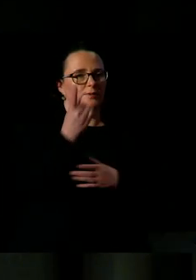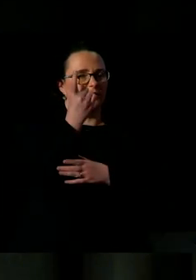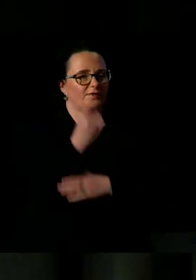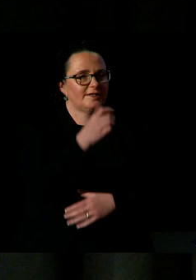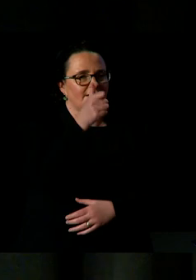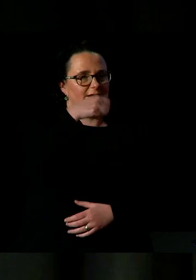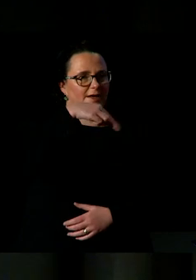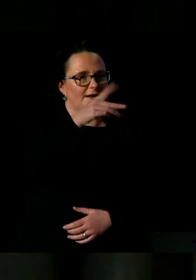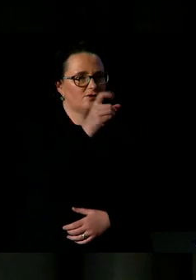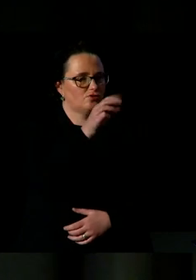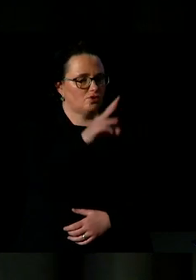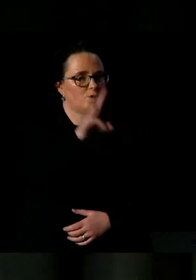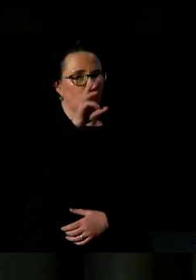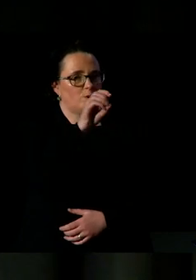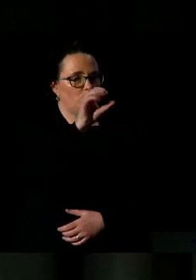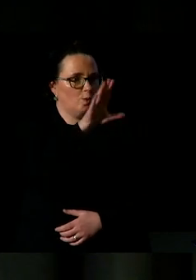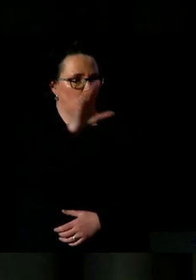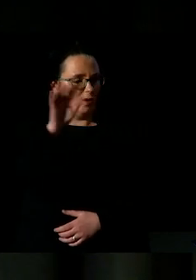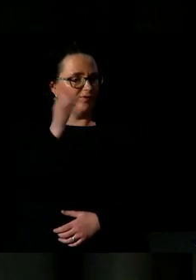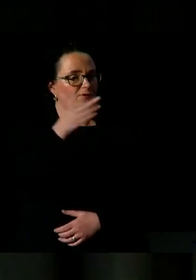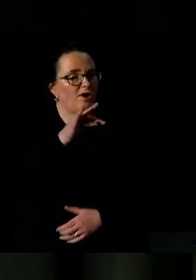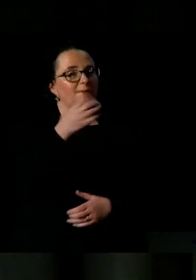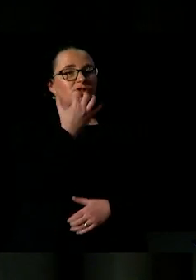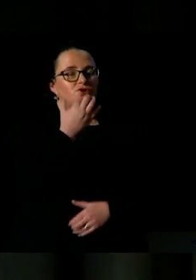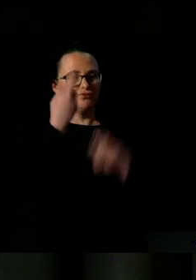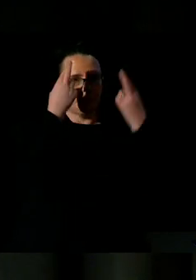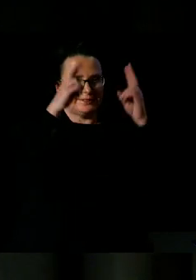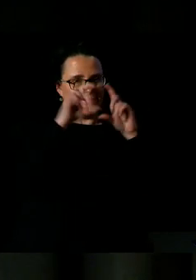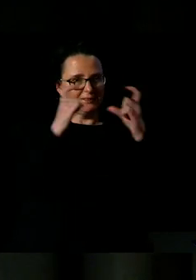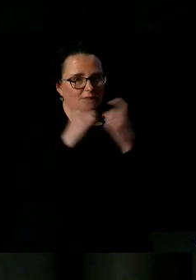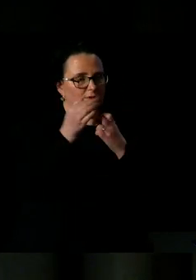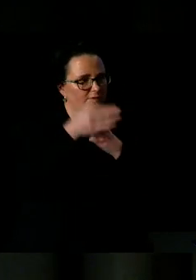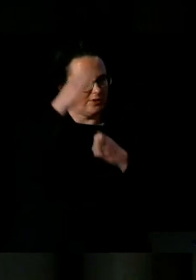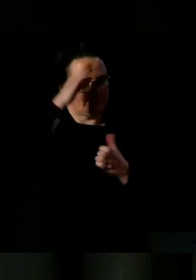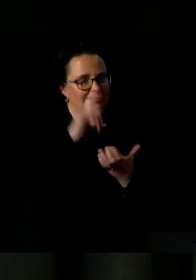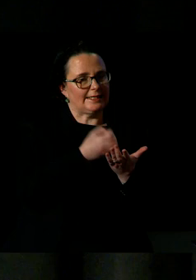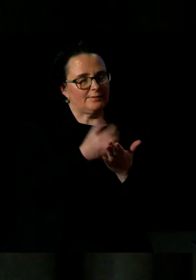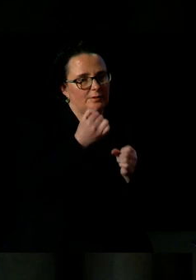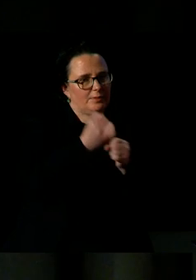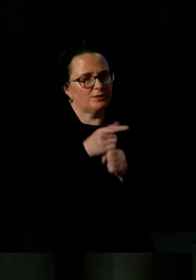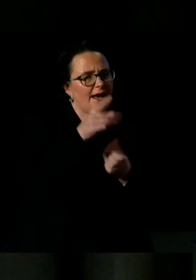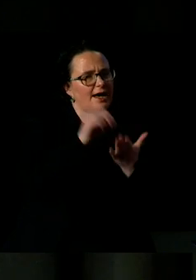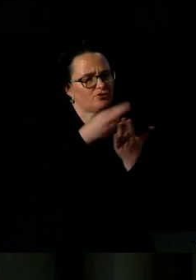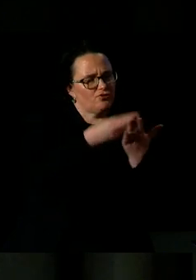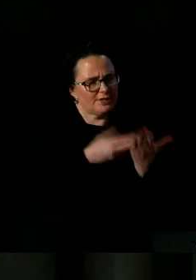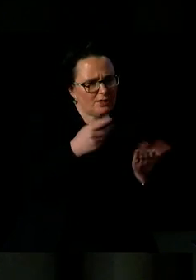I invite Andrew Wolfe of the Jewish Representative Council of Ireland to tell us about the rules